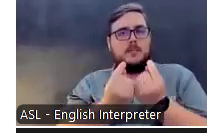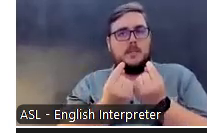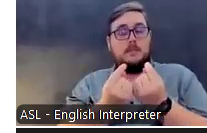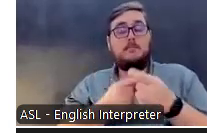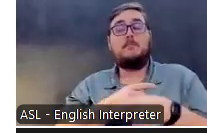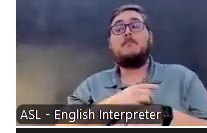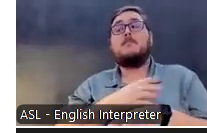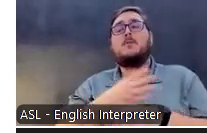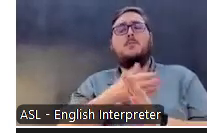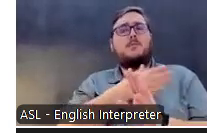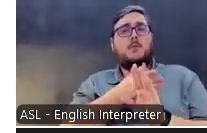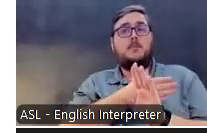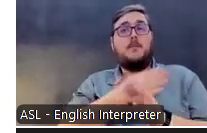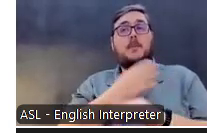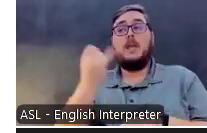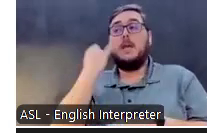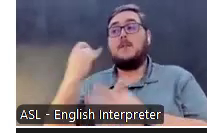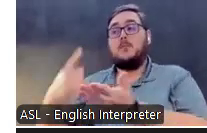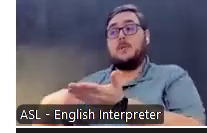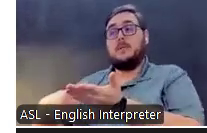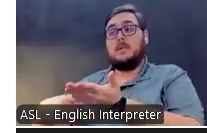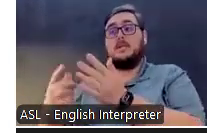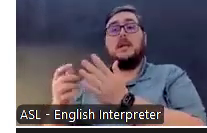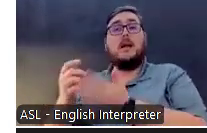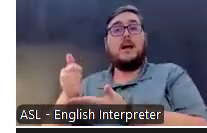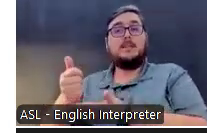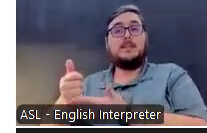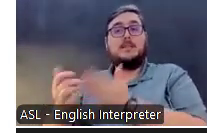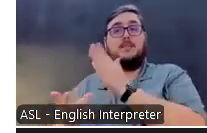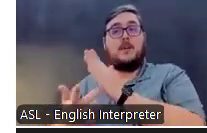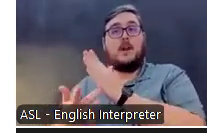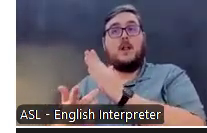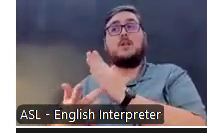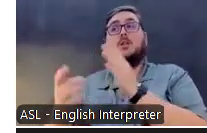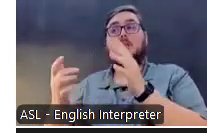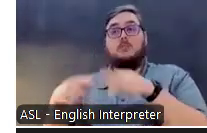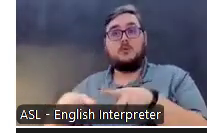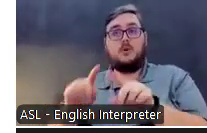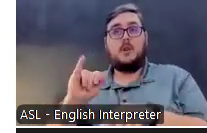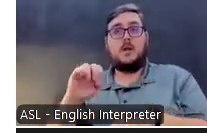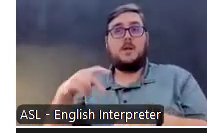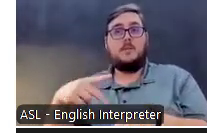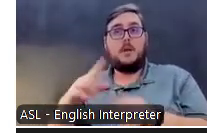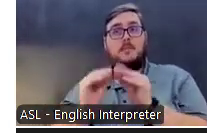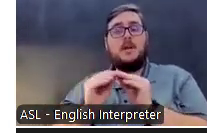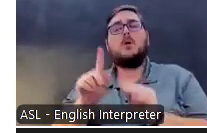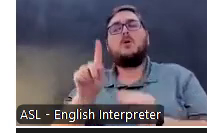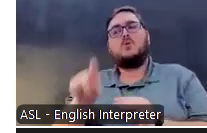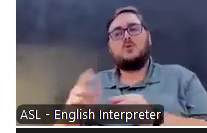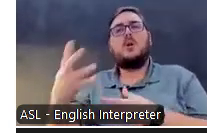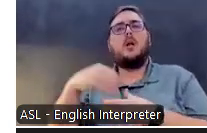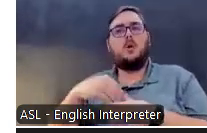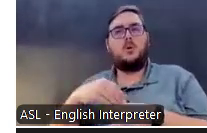going to be discussed at an IEP meeting, there should be someone familiar with AT devices and services at that